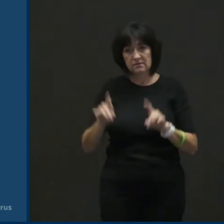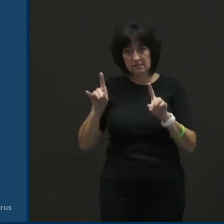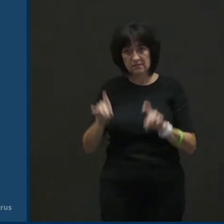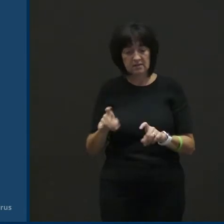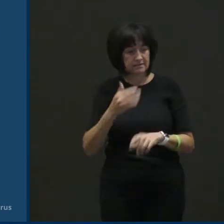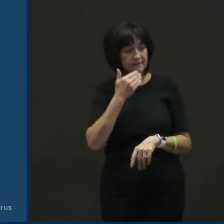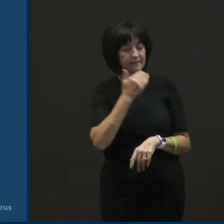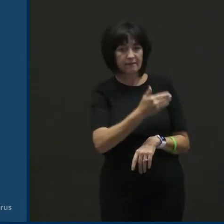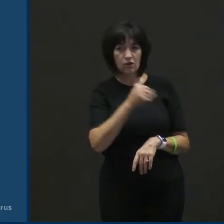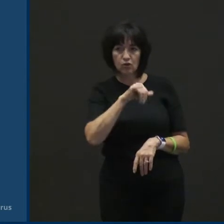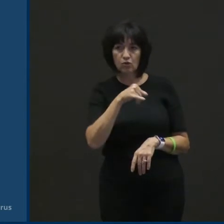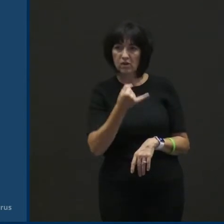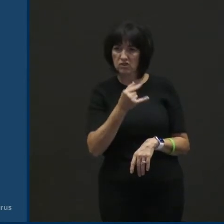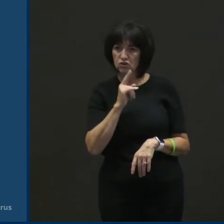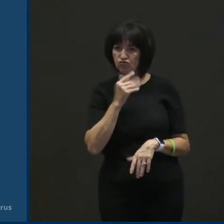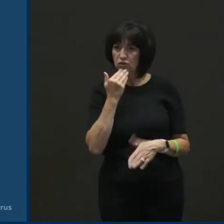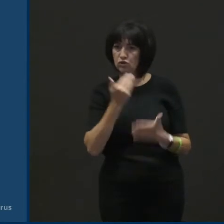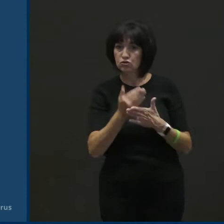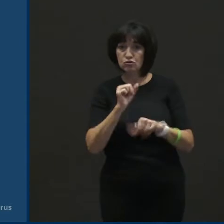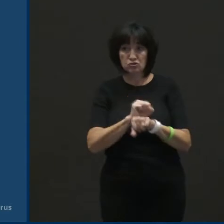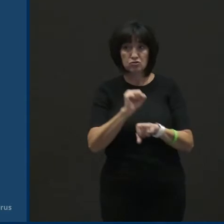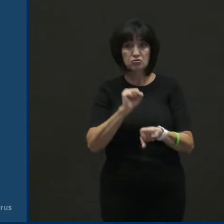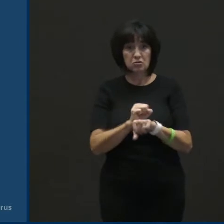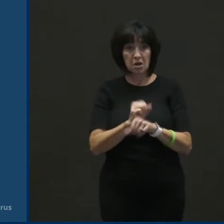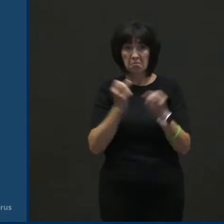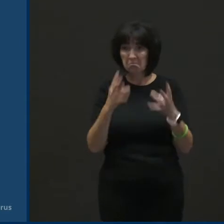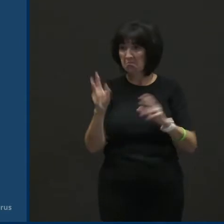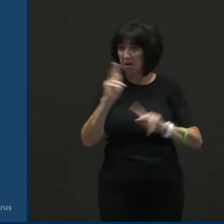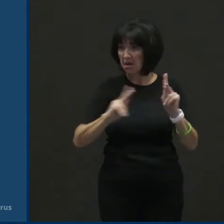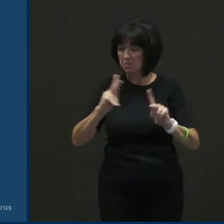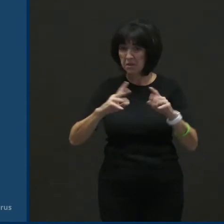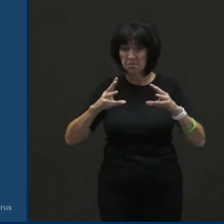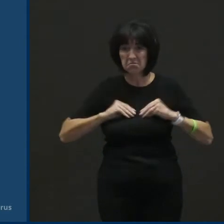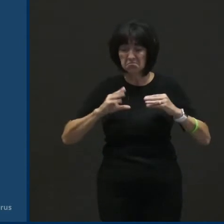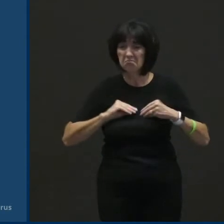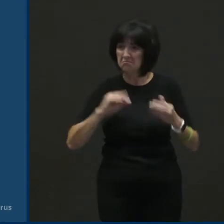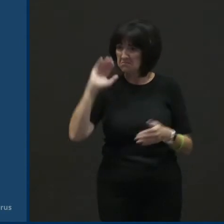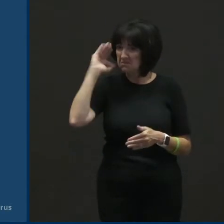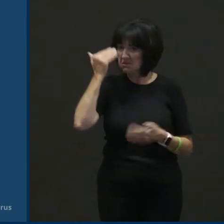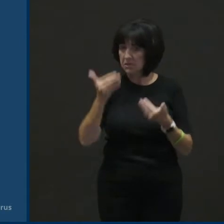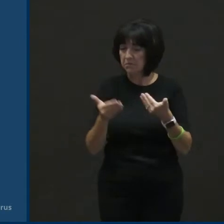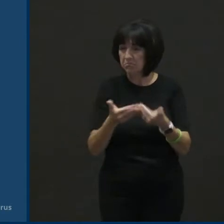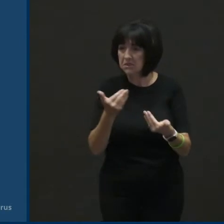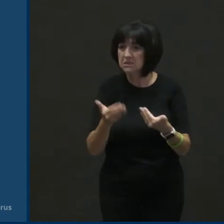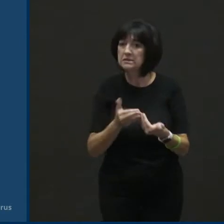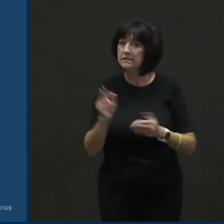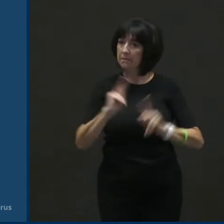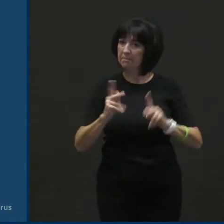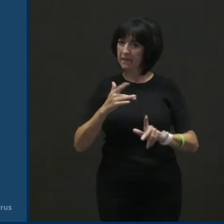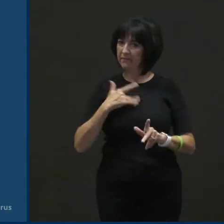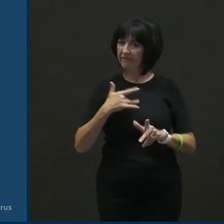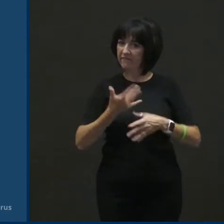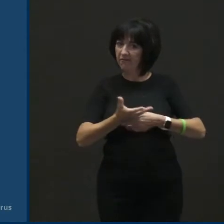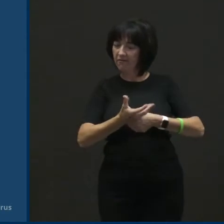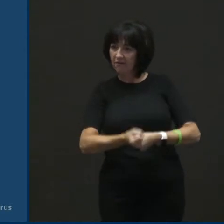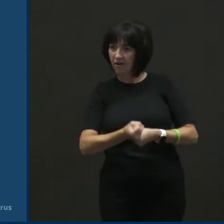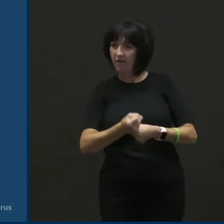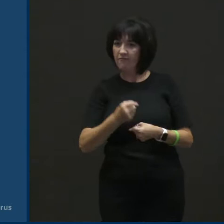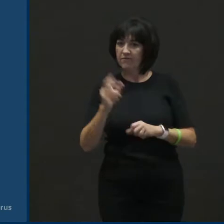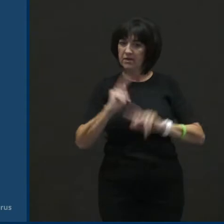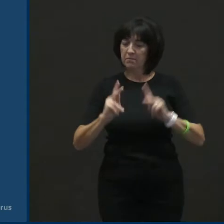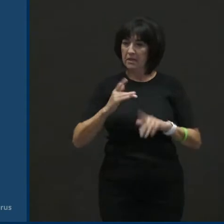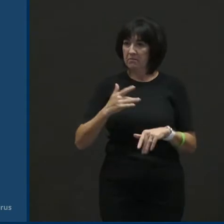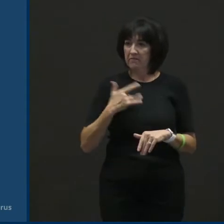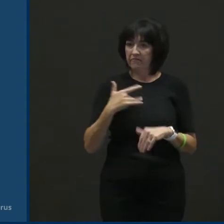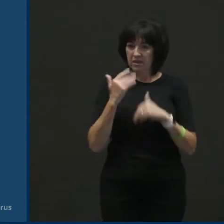there's been a pretty positive response to it, and obviously, again, raising the comfort level for teacher and staff as they go back